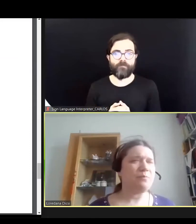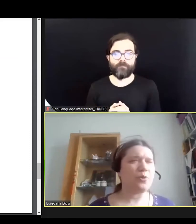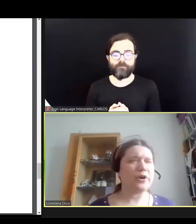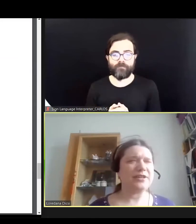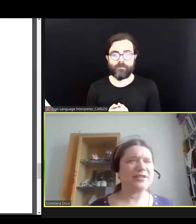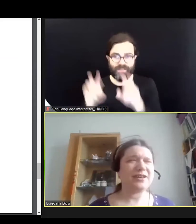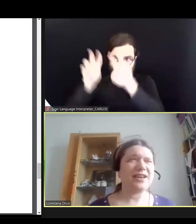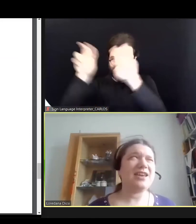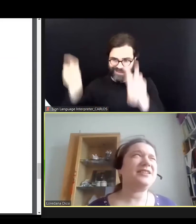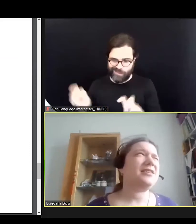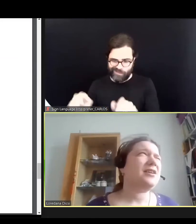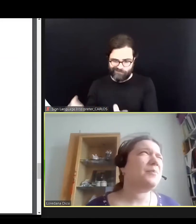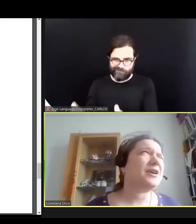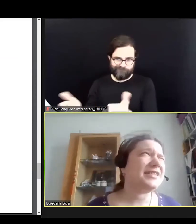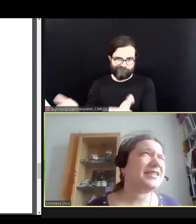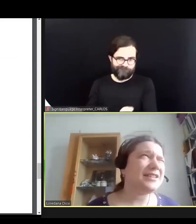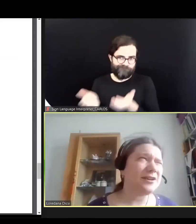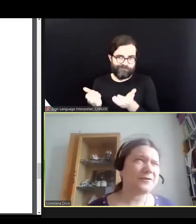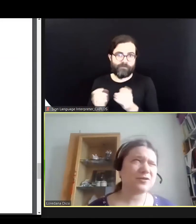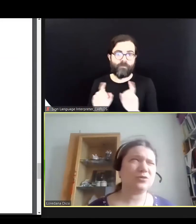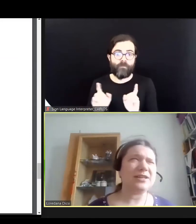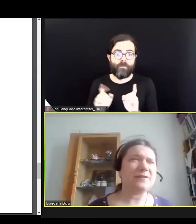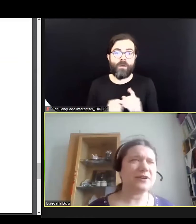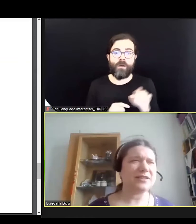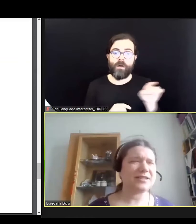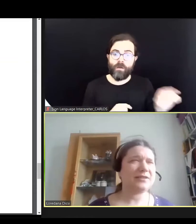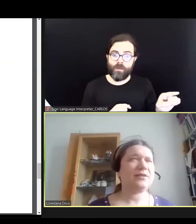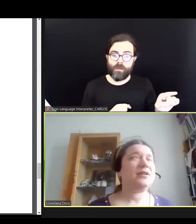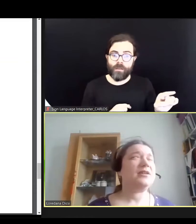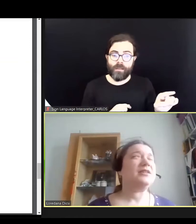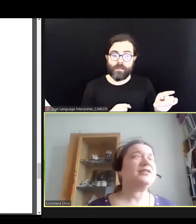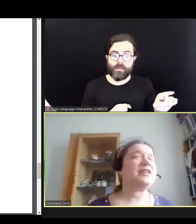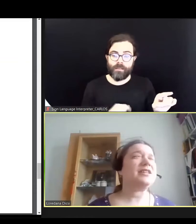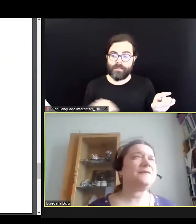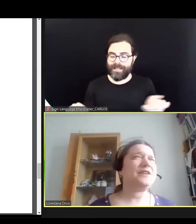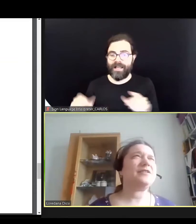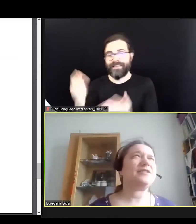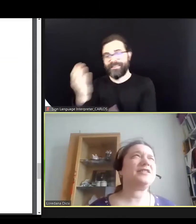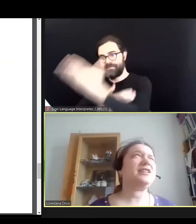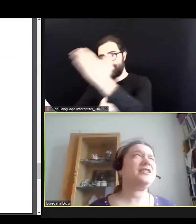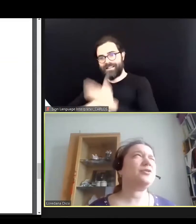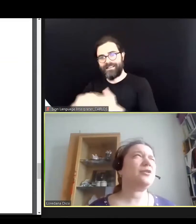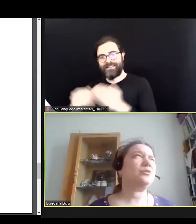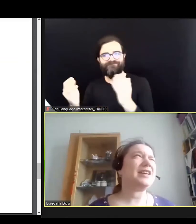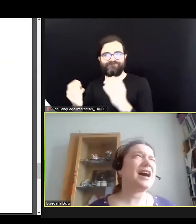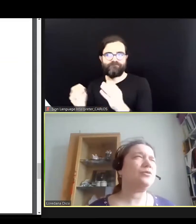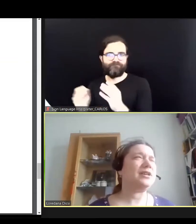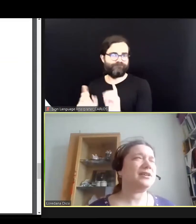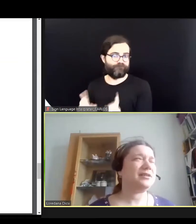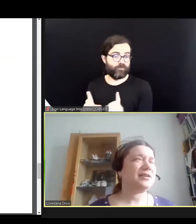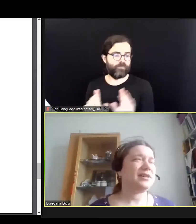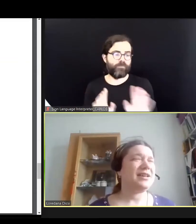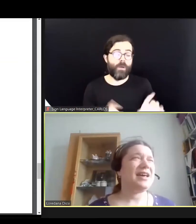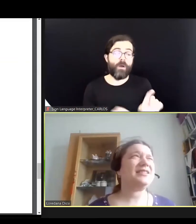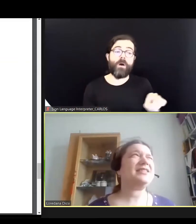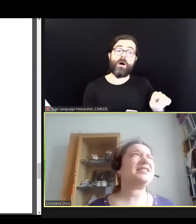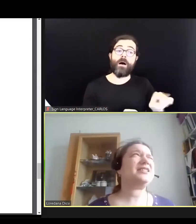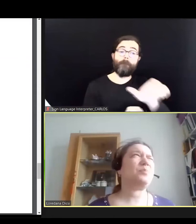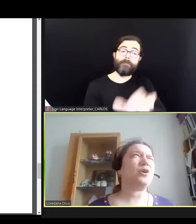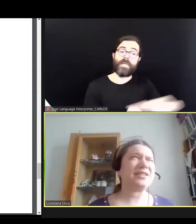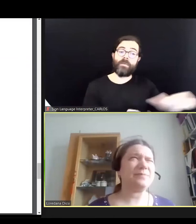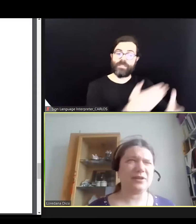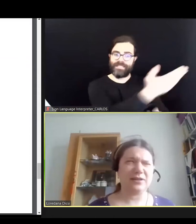that this is very important. And then all EU member states have signed these conventions, and